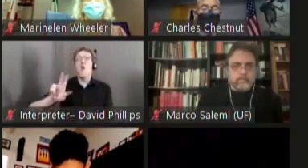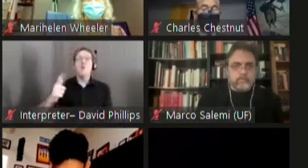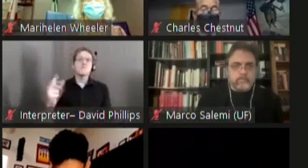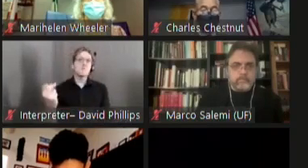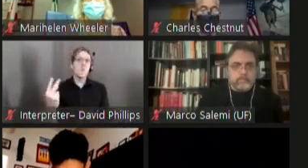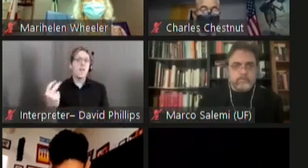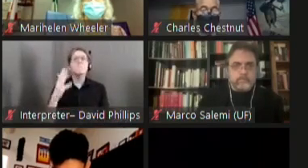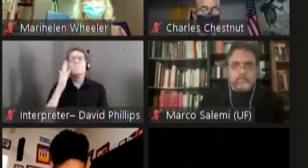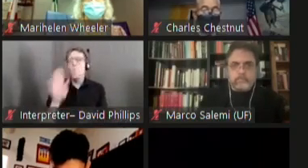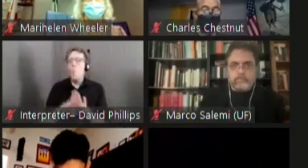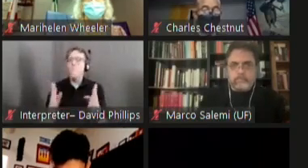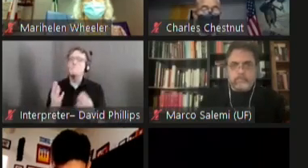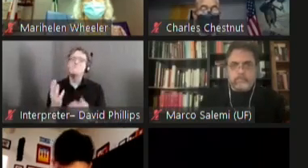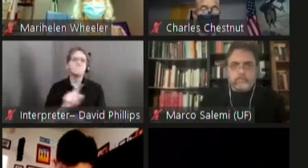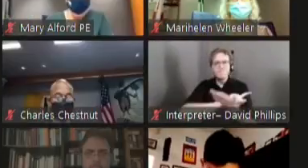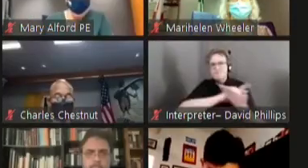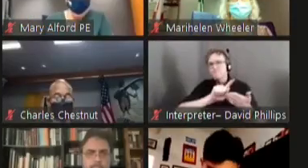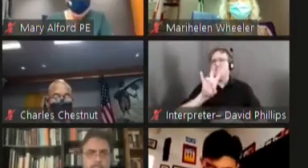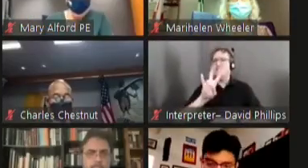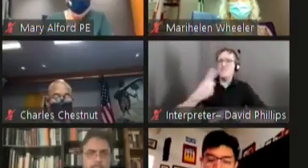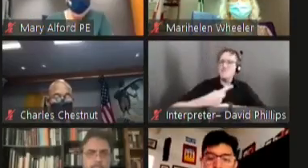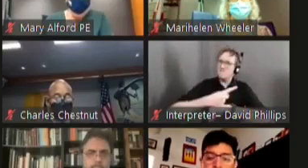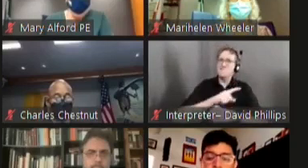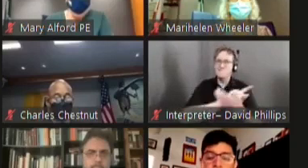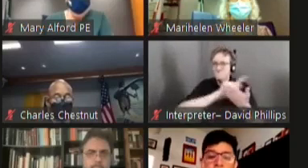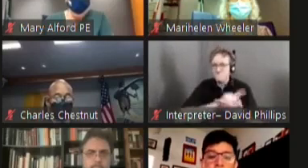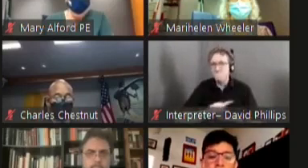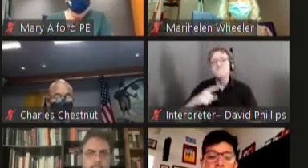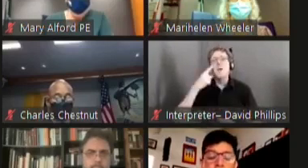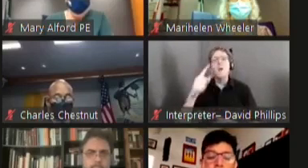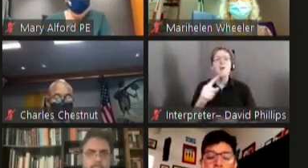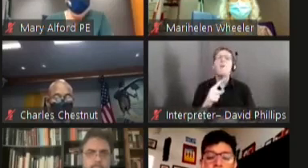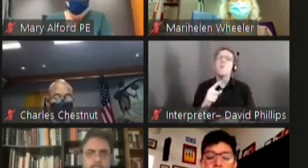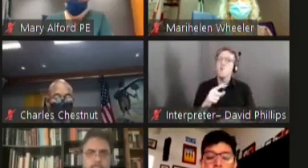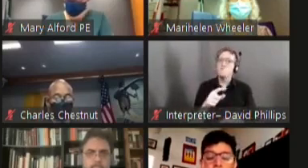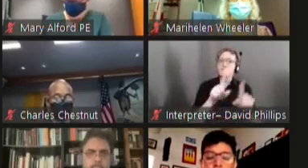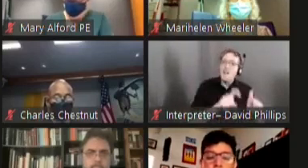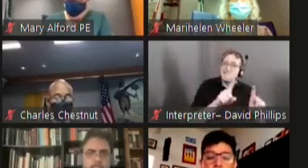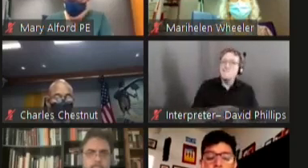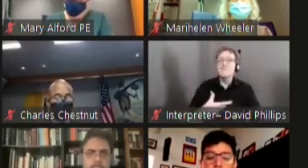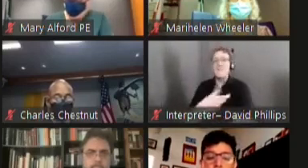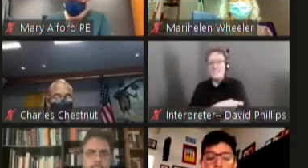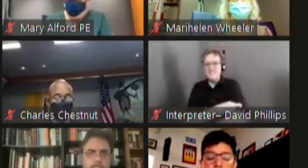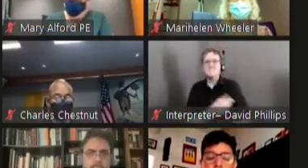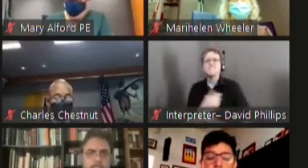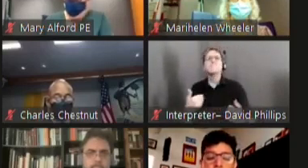for testing and vaccines. We'll be doing the morning time slot for appointments, and you can call our main